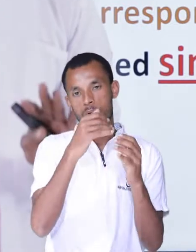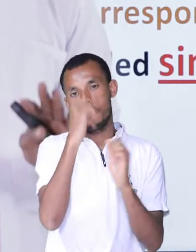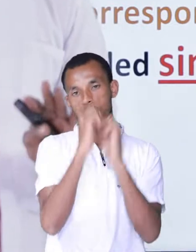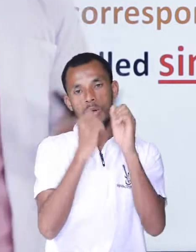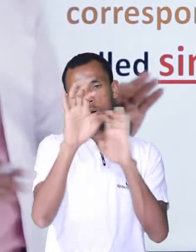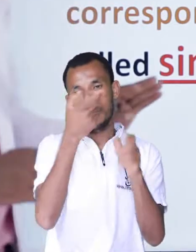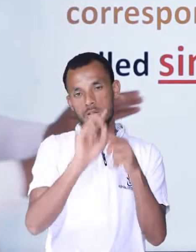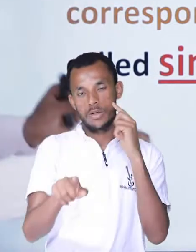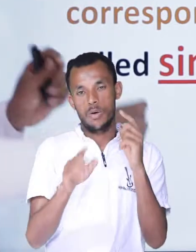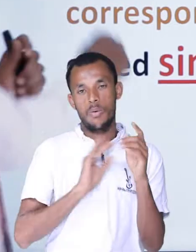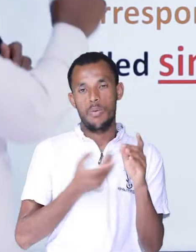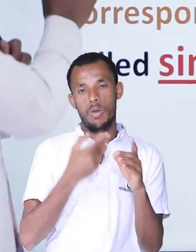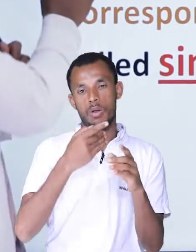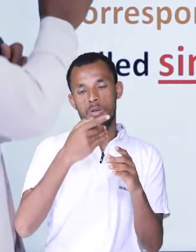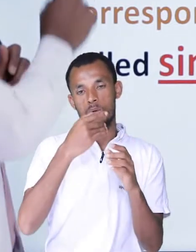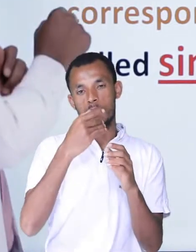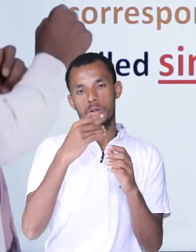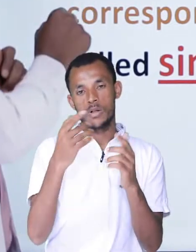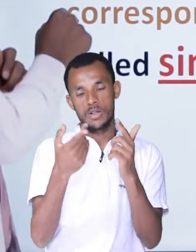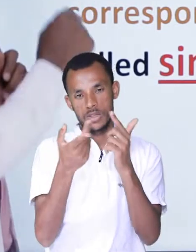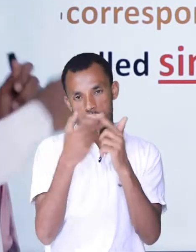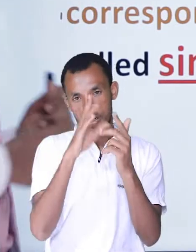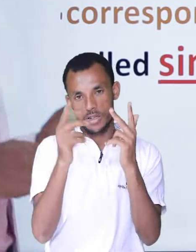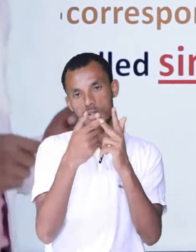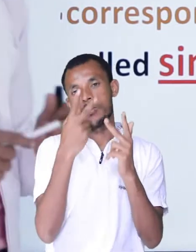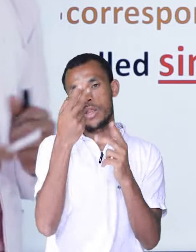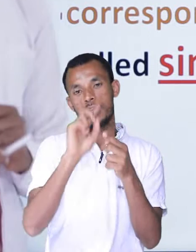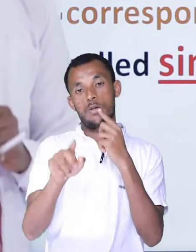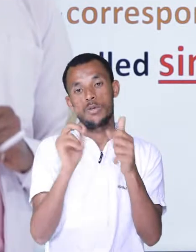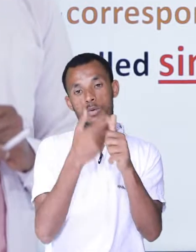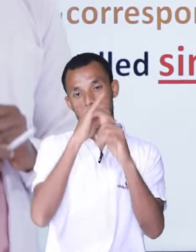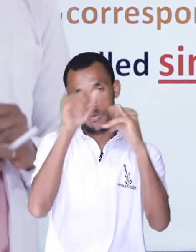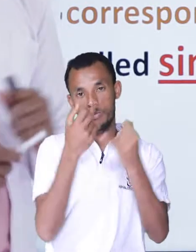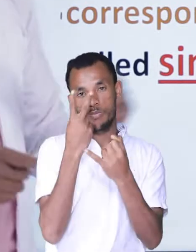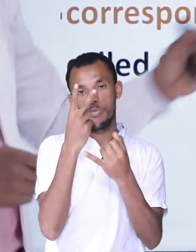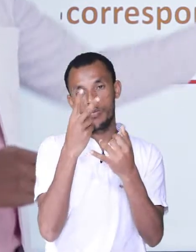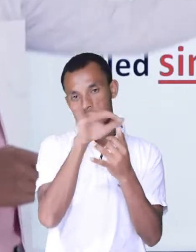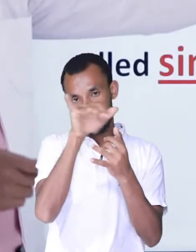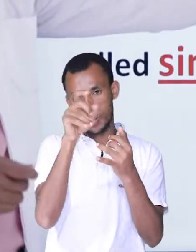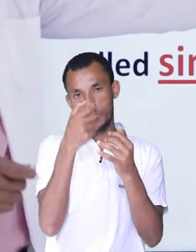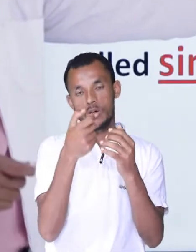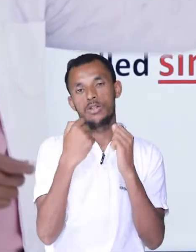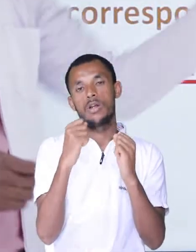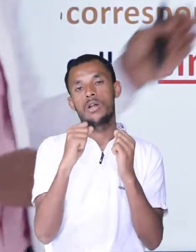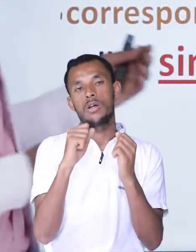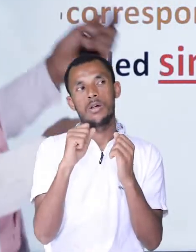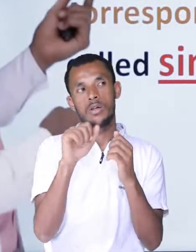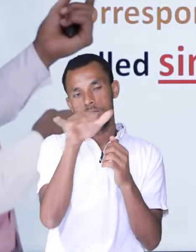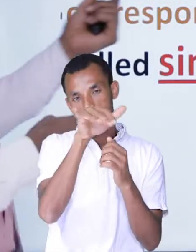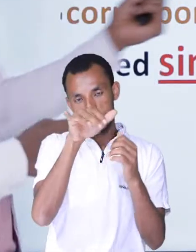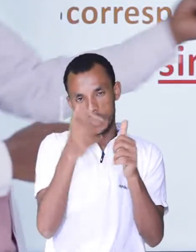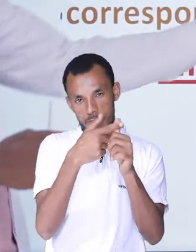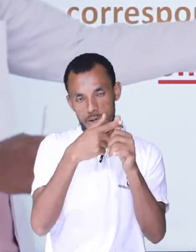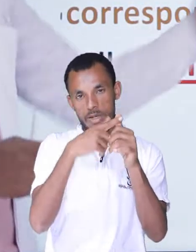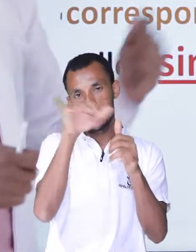all. We do not go to the second and the third step. After they have the same shape, we go